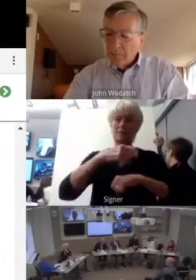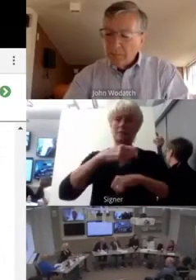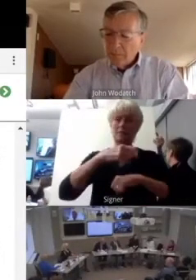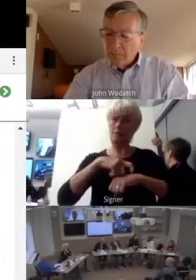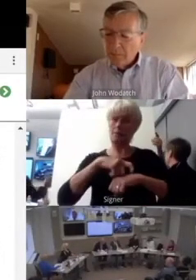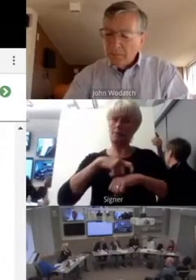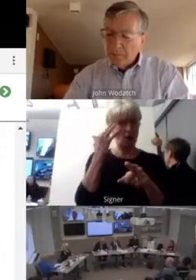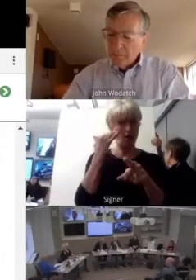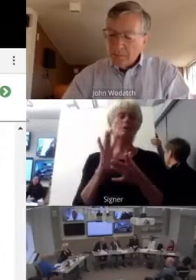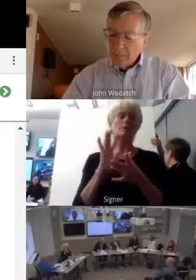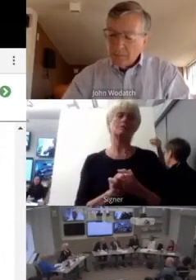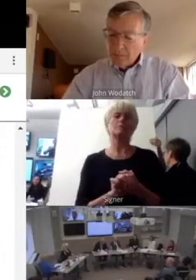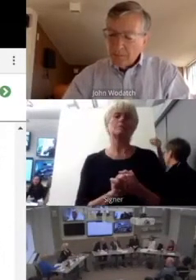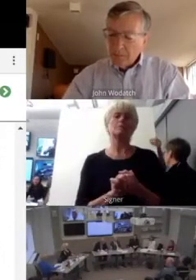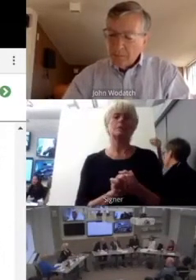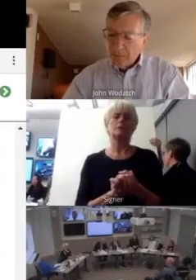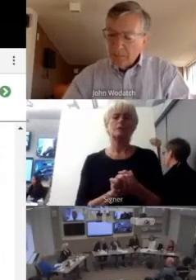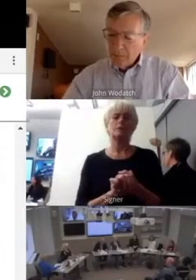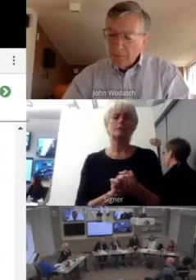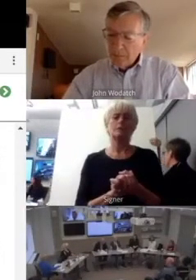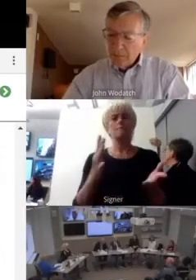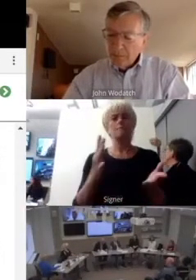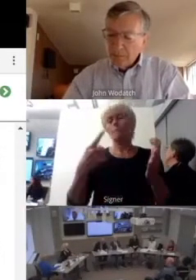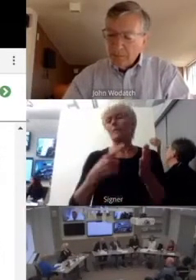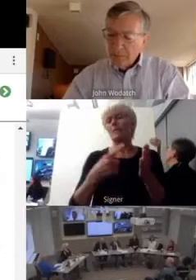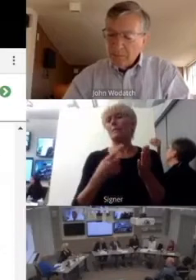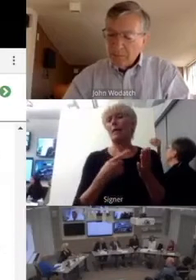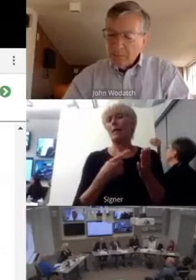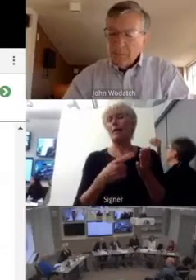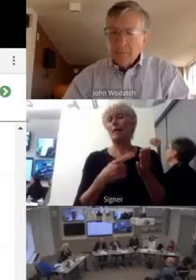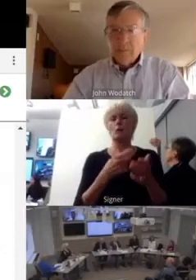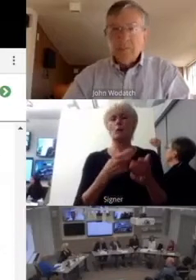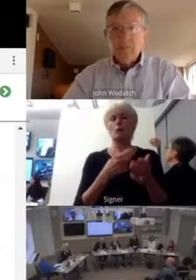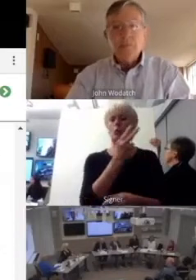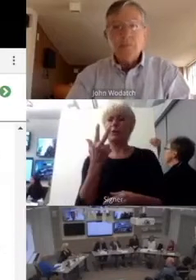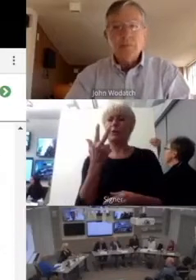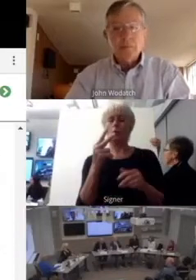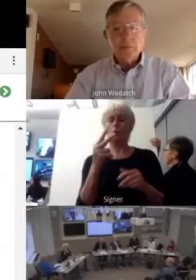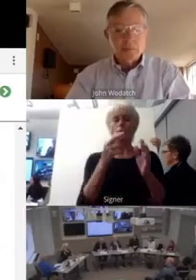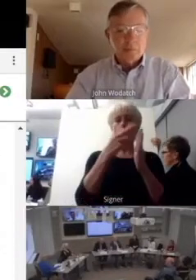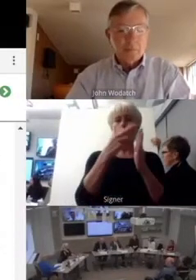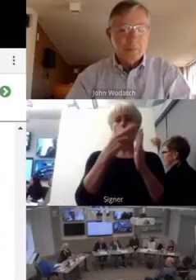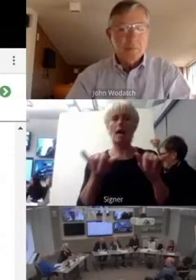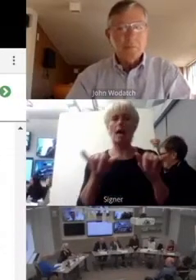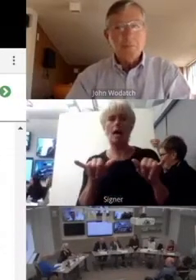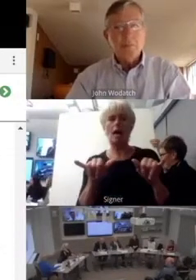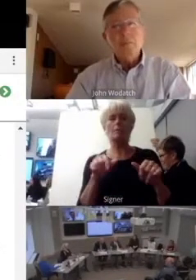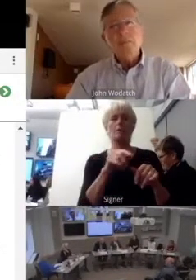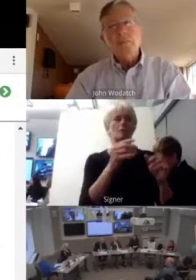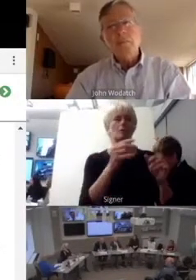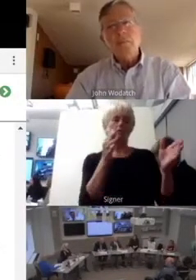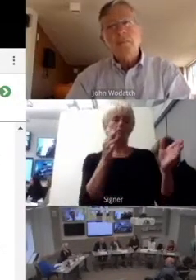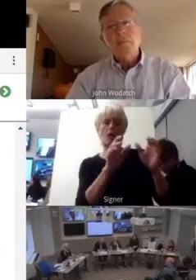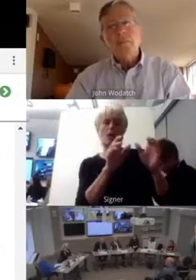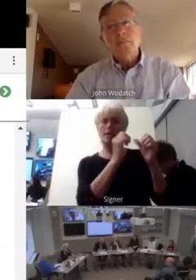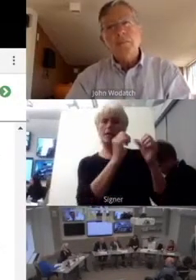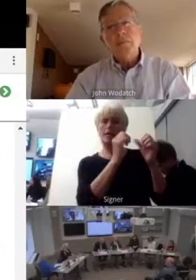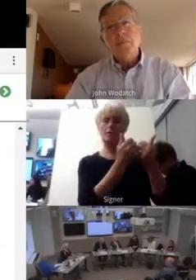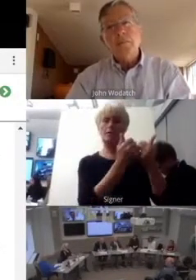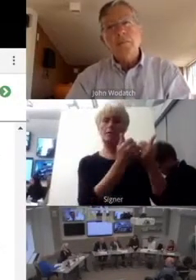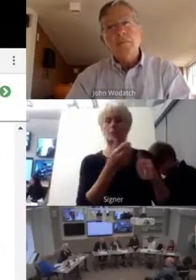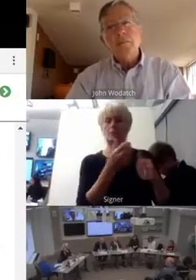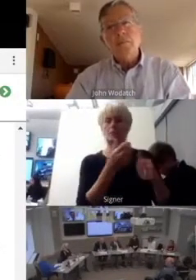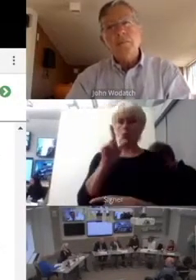sometimes we're doing 2 or 3 rules at a time. We're a small agency. We have 28 staff, a budget of under $8